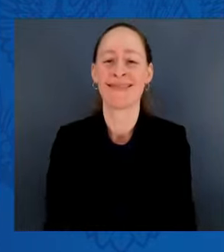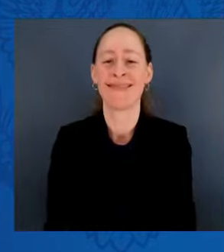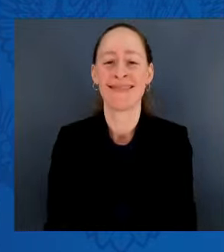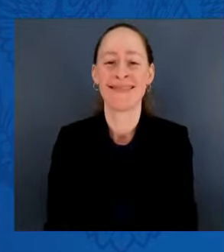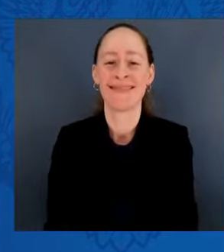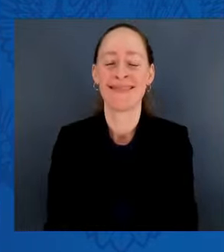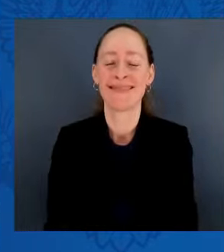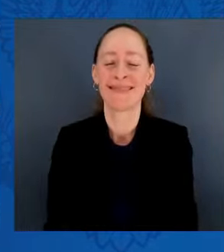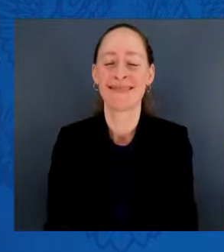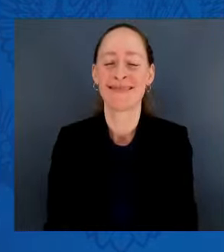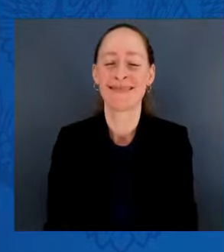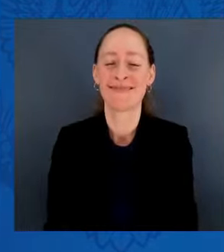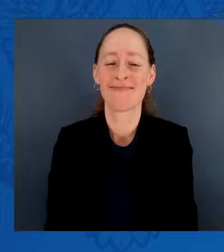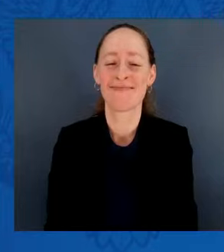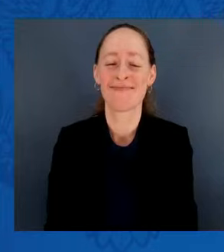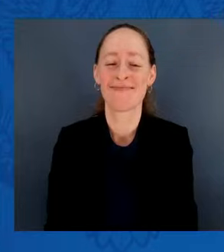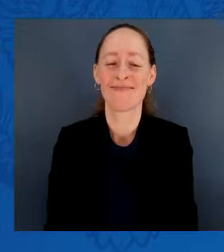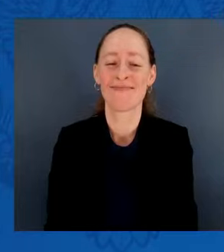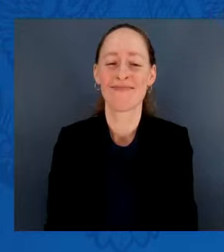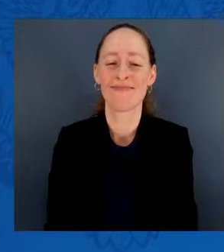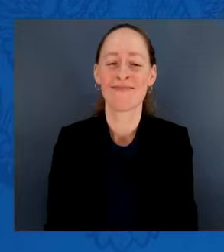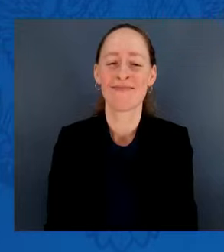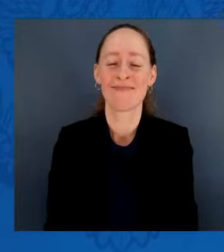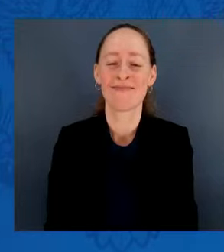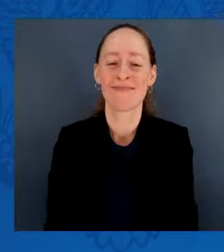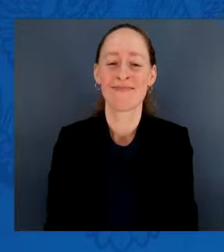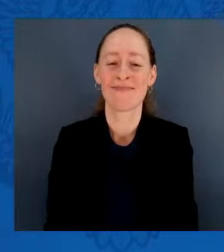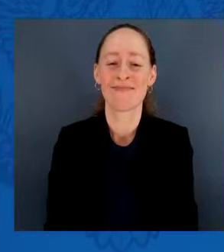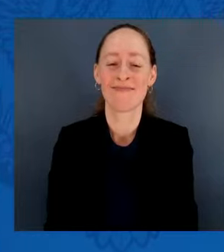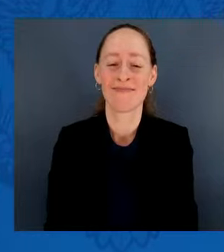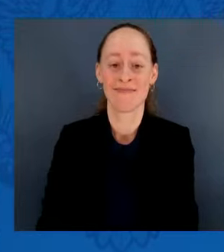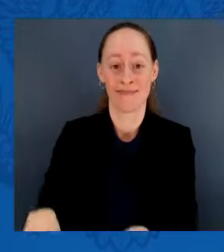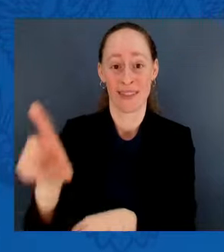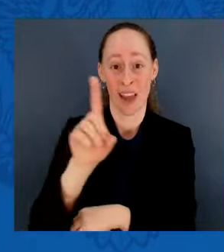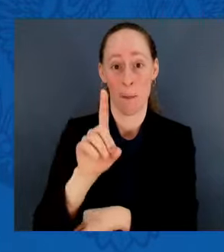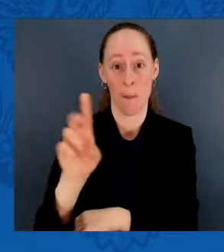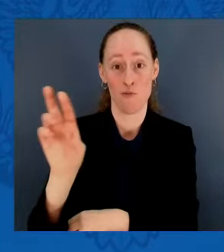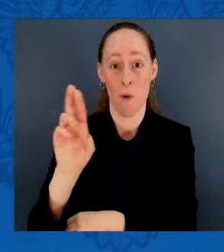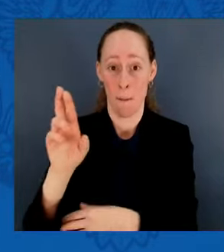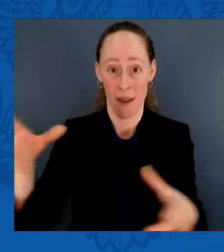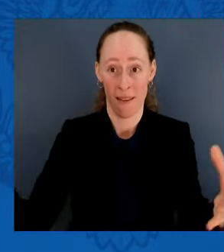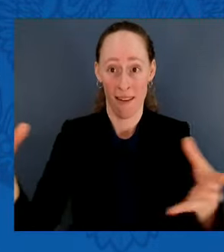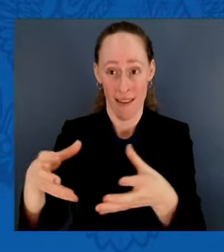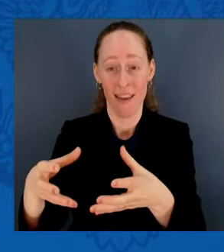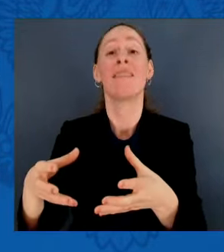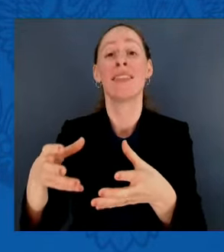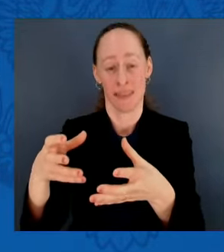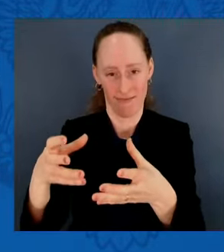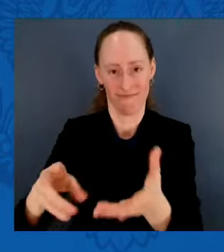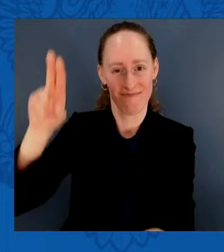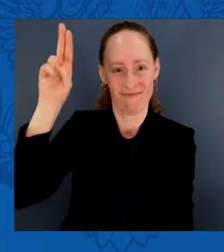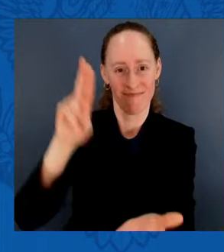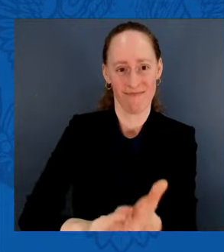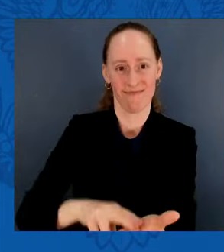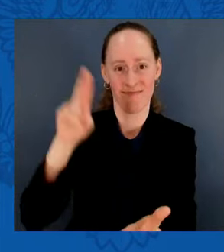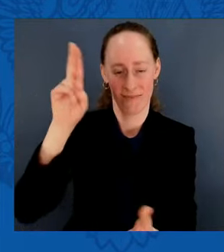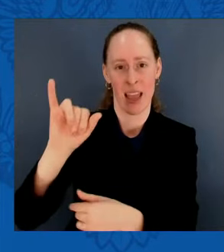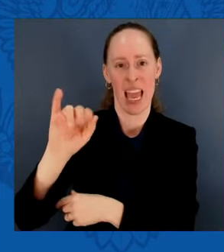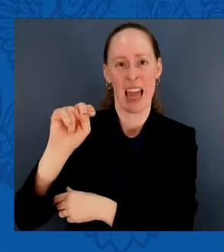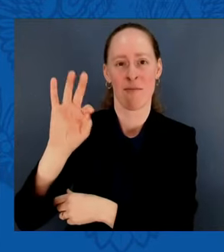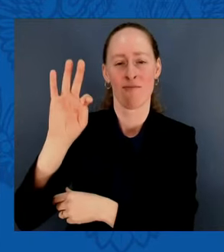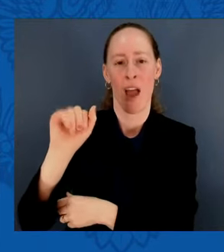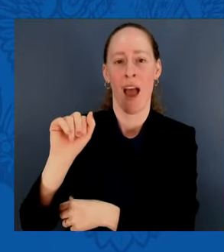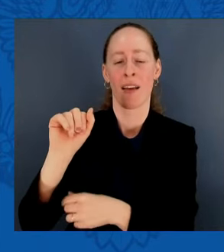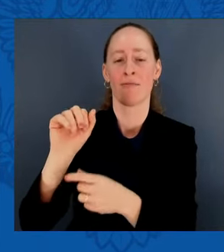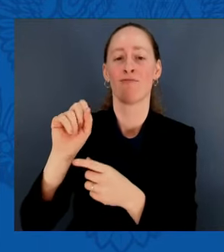And thanks to our bipartisan infrastructure law, 46,000 new projects have been announced all across your communities. And by the way, I